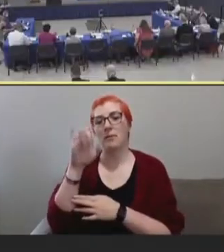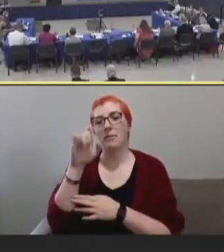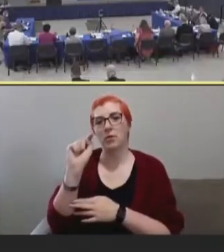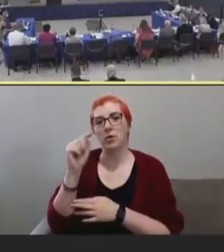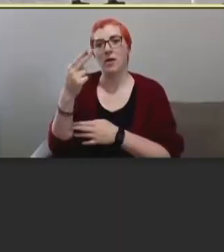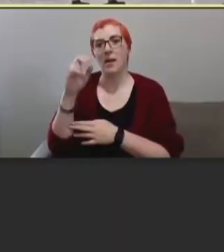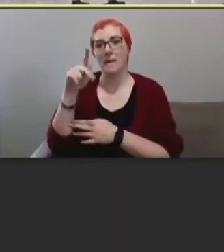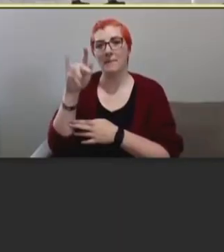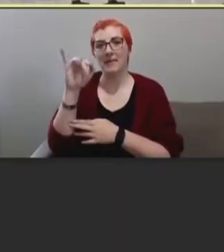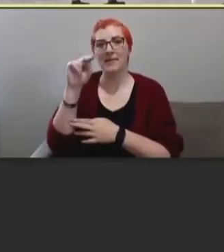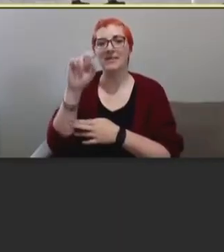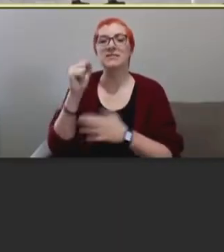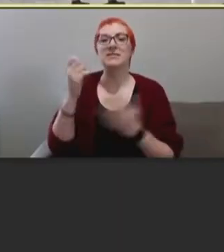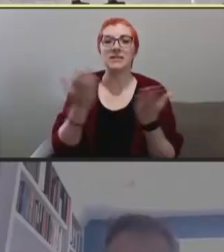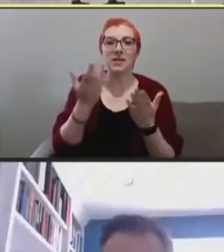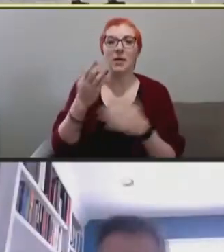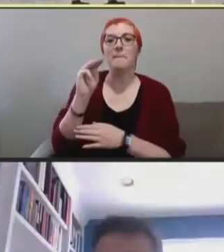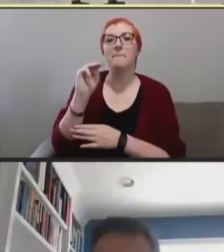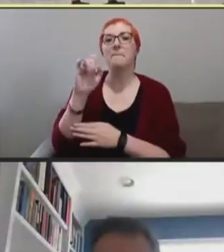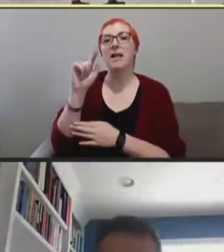here. Melody Butler.